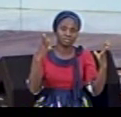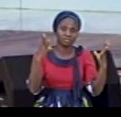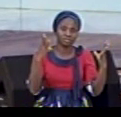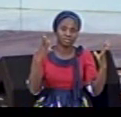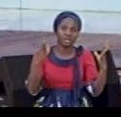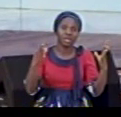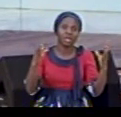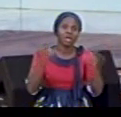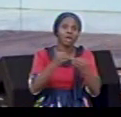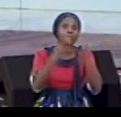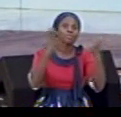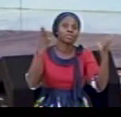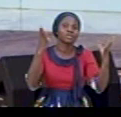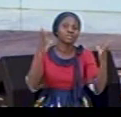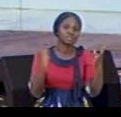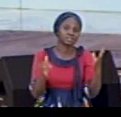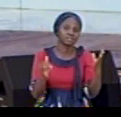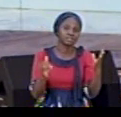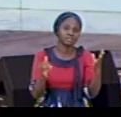abundantly,